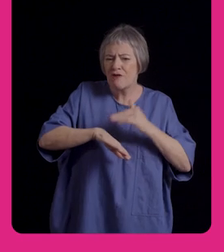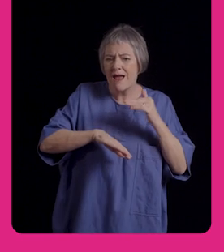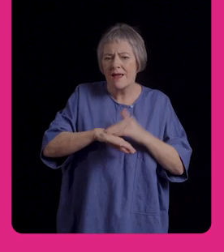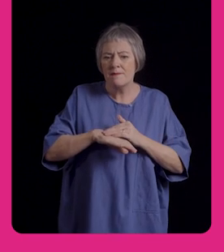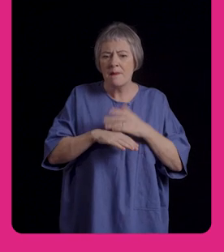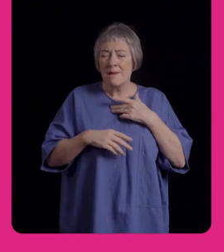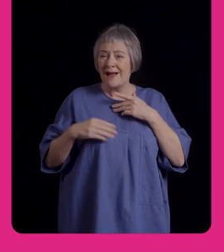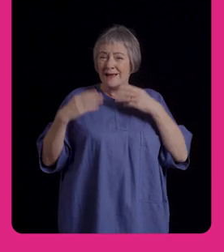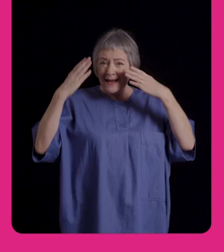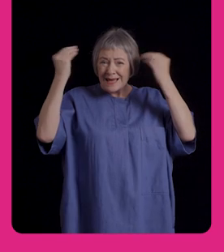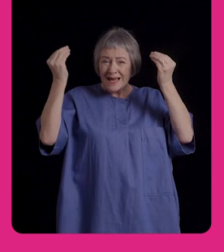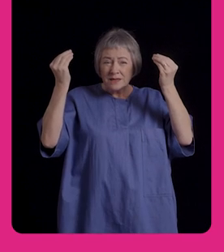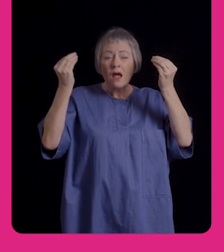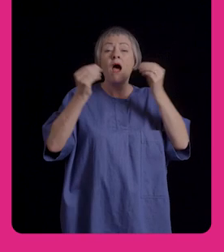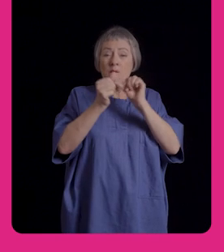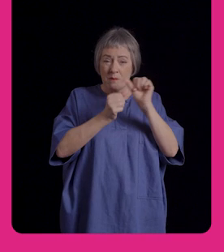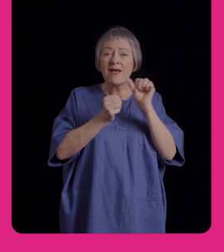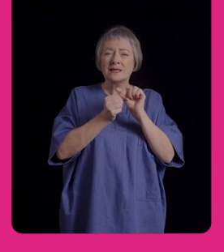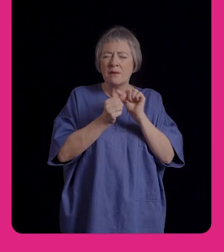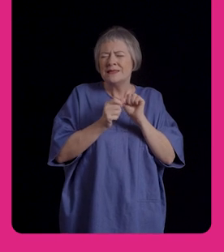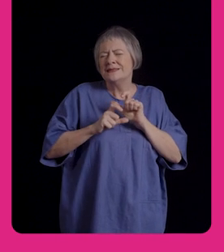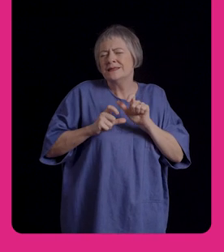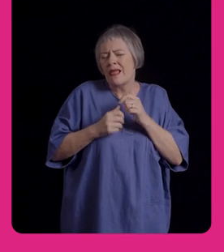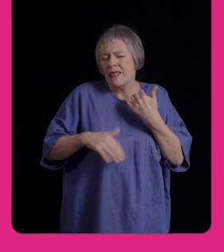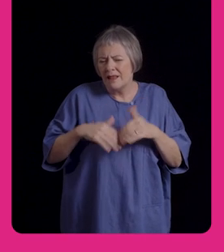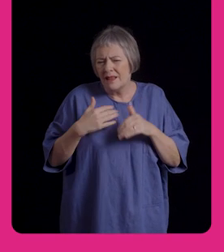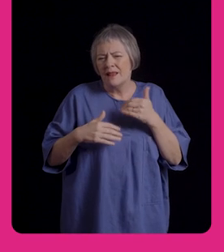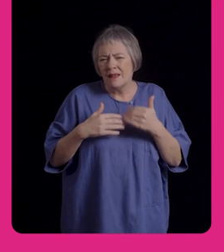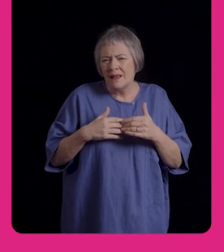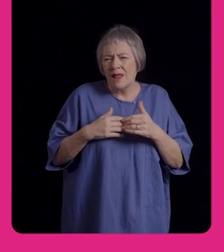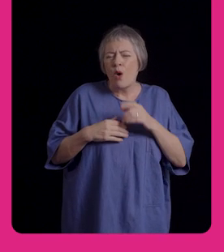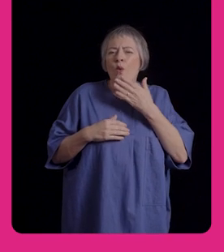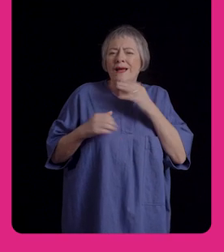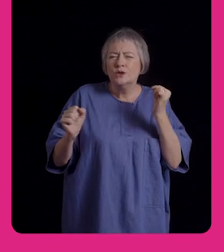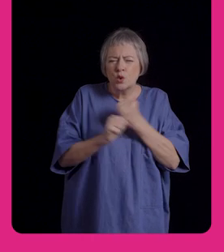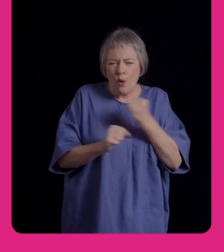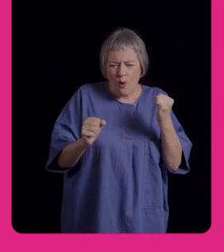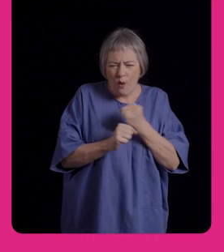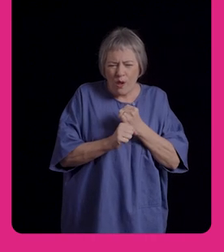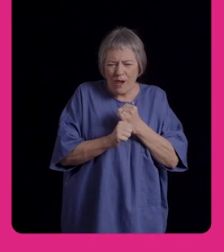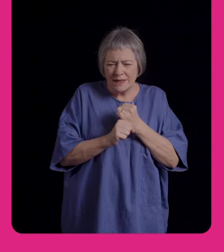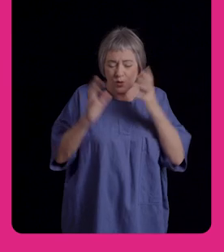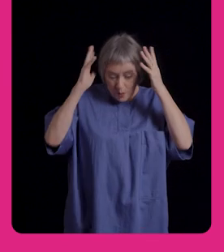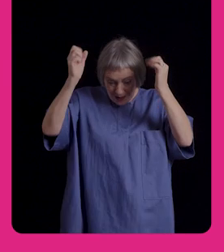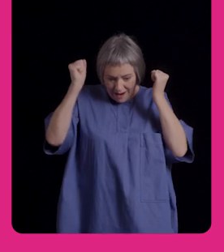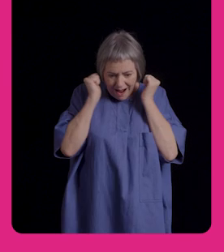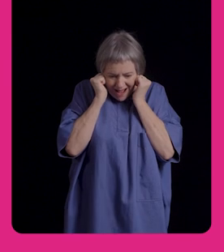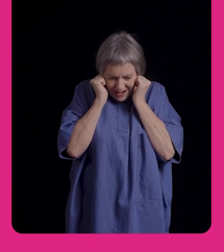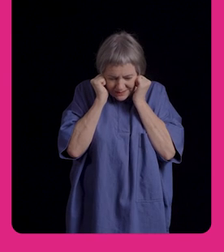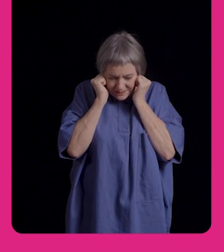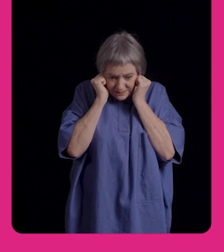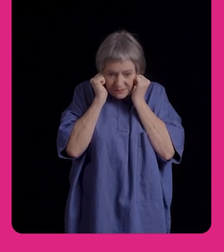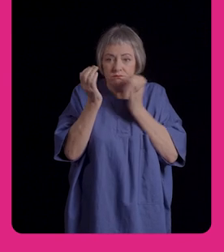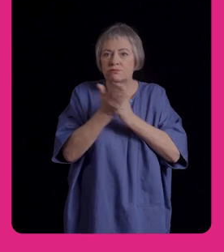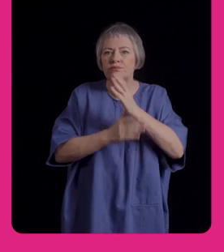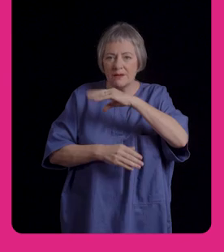crimes. And though my ears have healed, they still ache in the slightest bit of cold. So I wear hats,